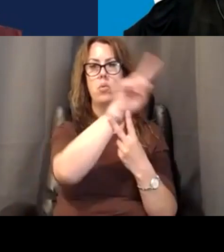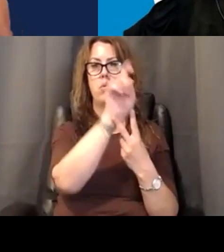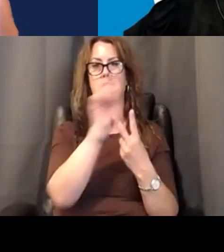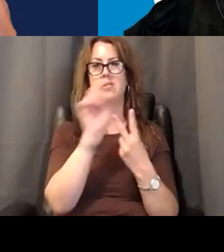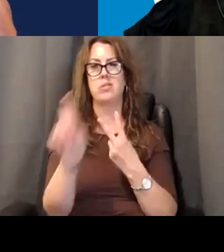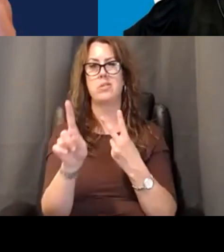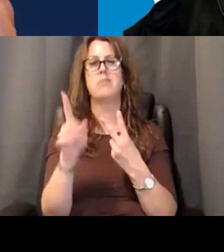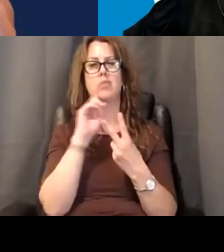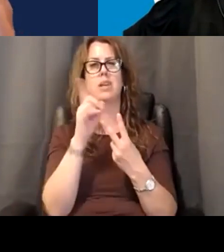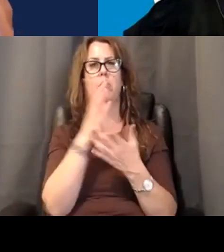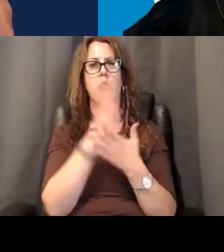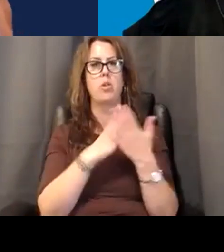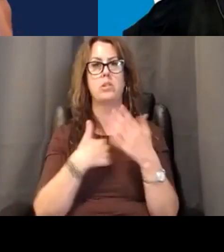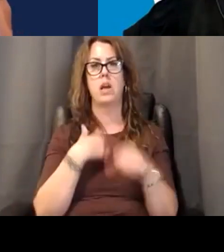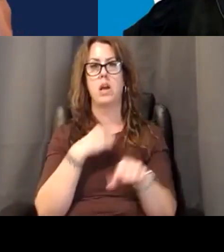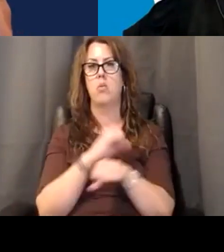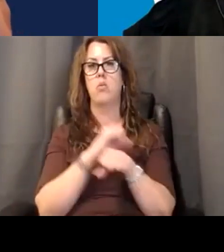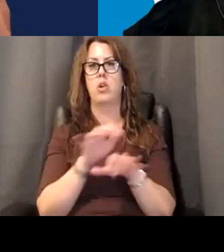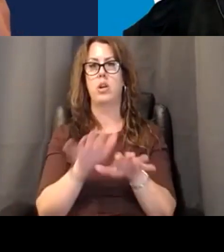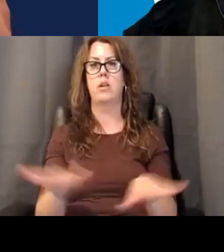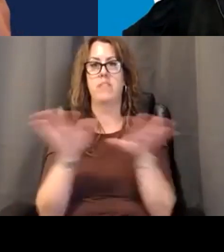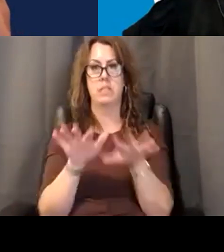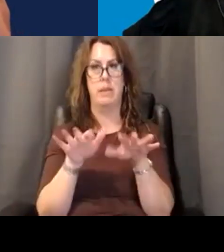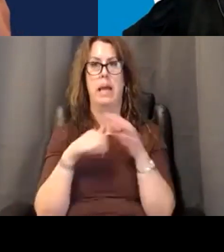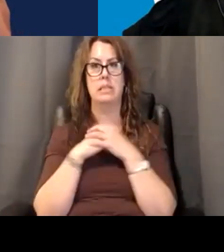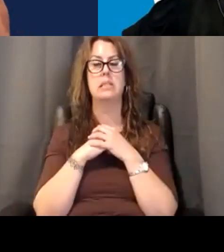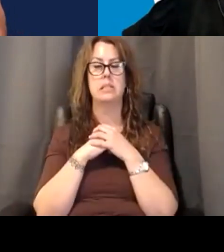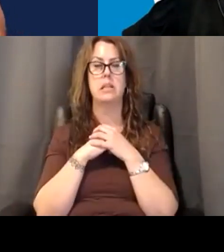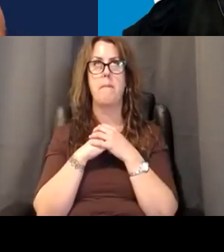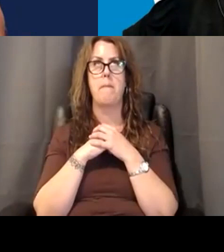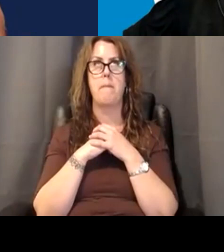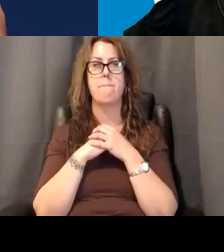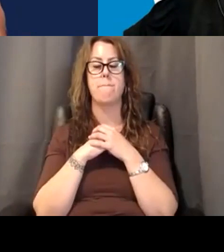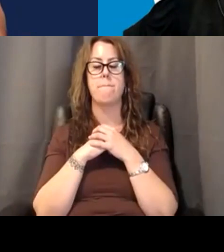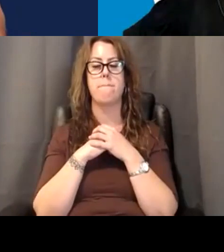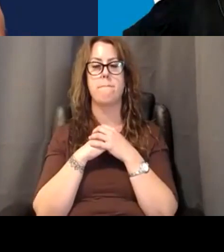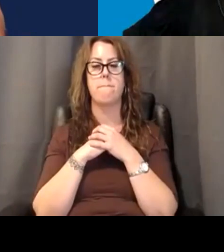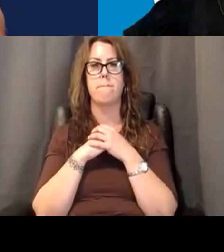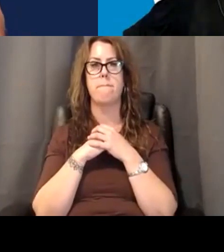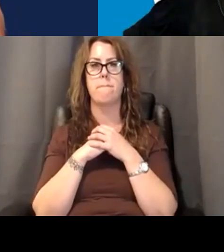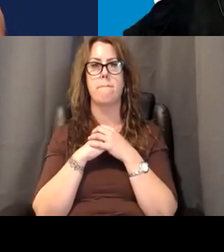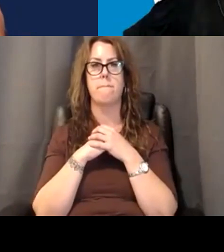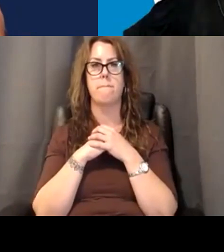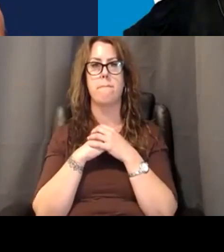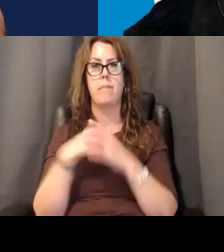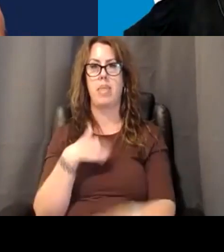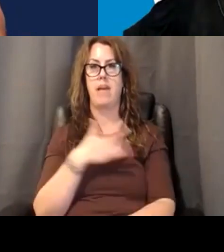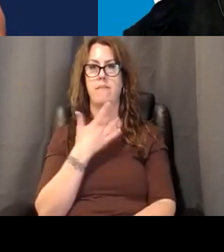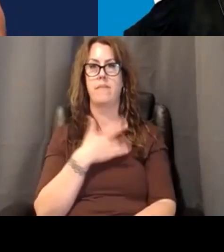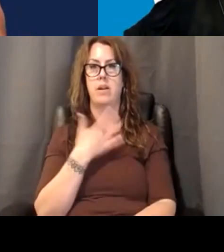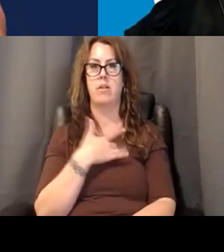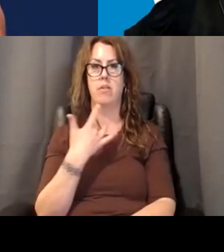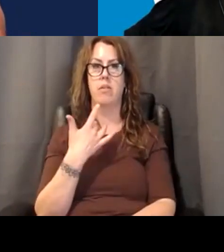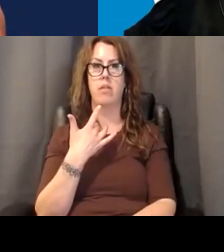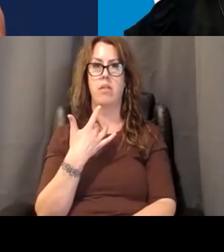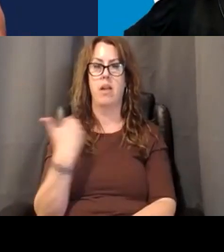it is I work in a space where I feel that people have power. There's a lot of